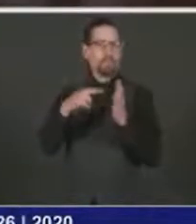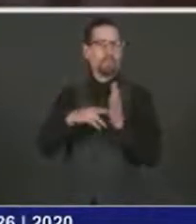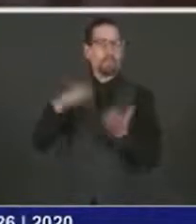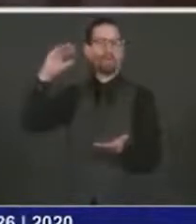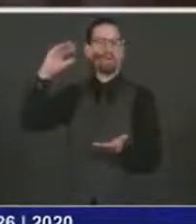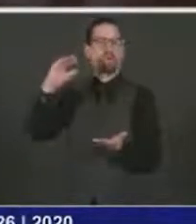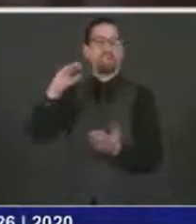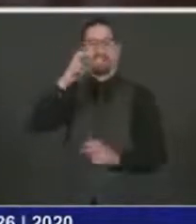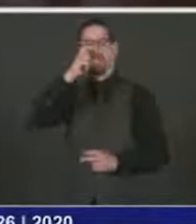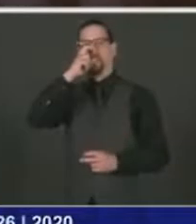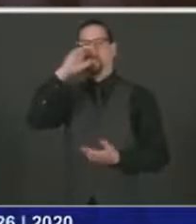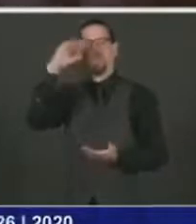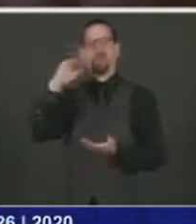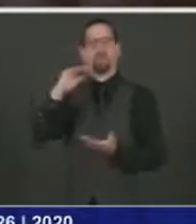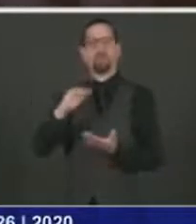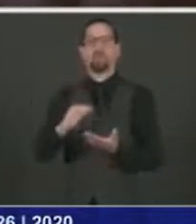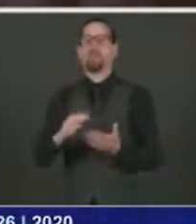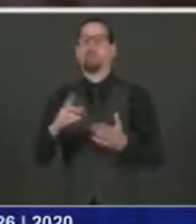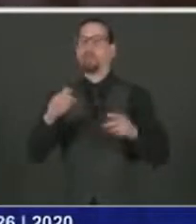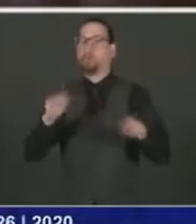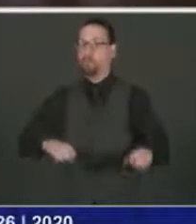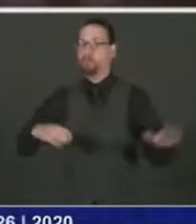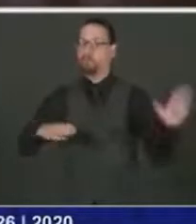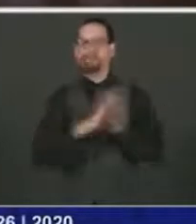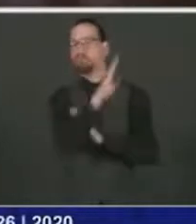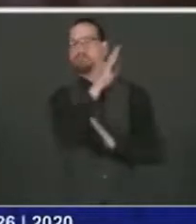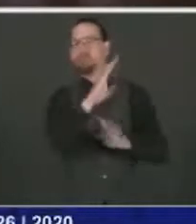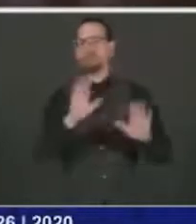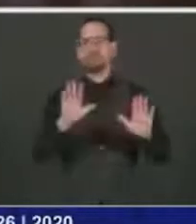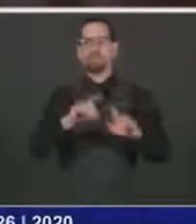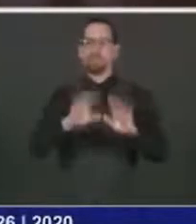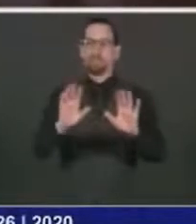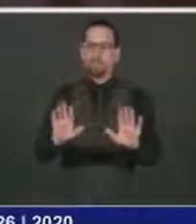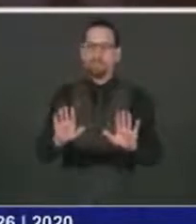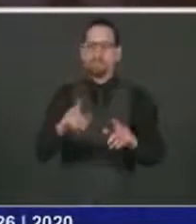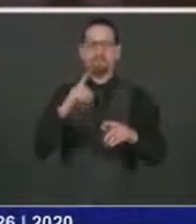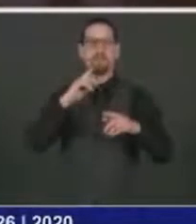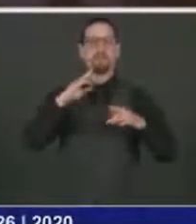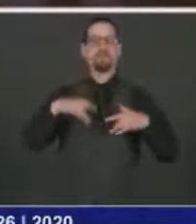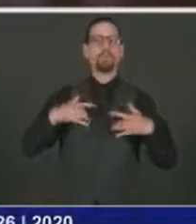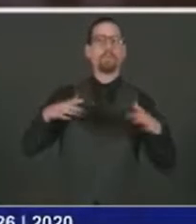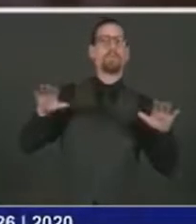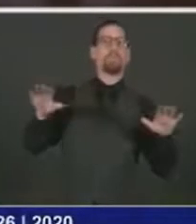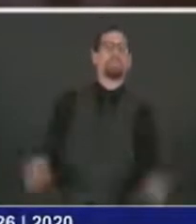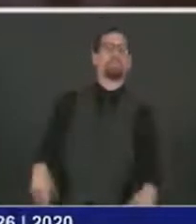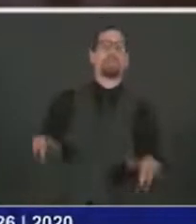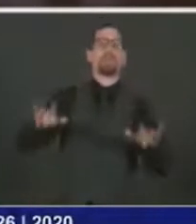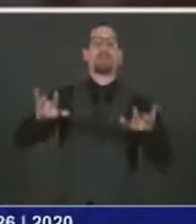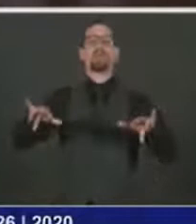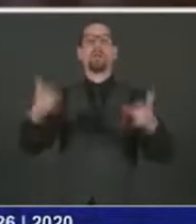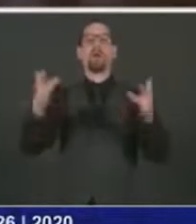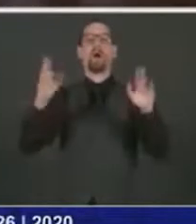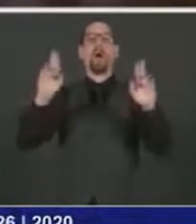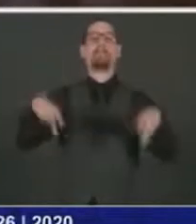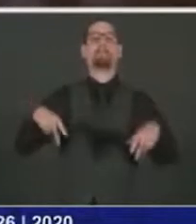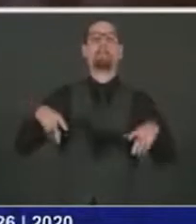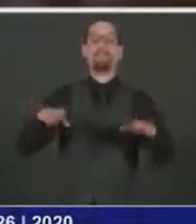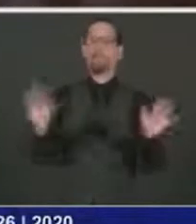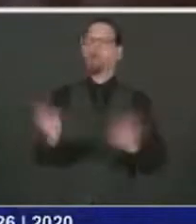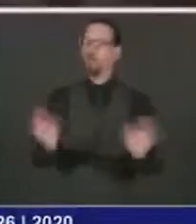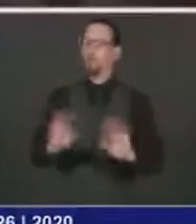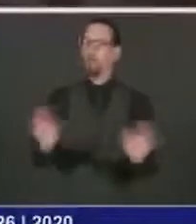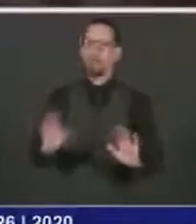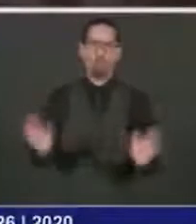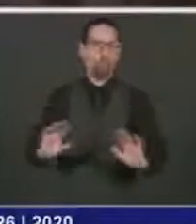of complacency since we're in a good place right now. And by the way, that will be that way until, for those of you